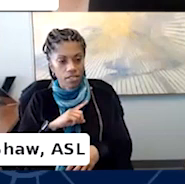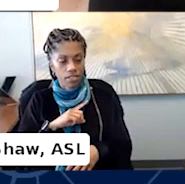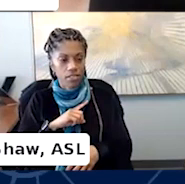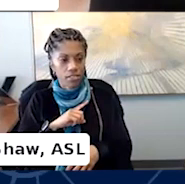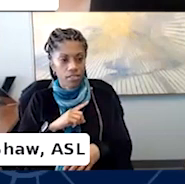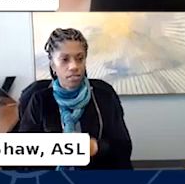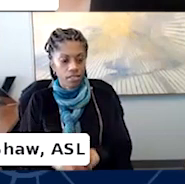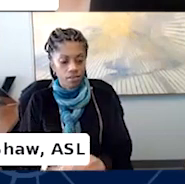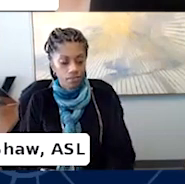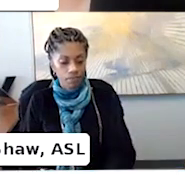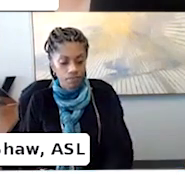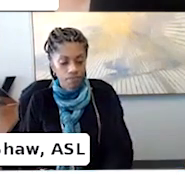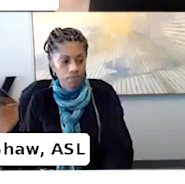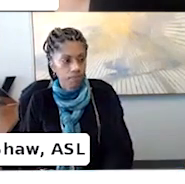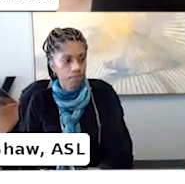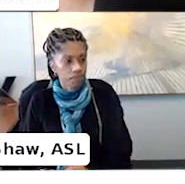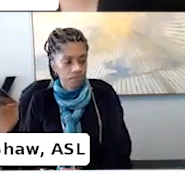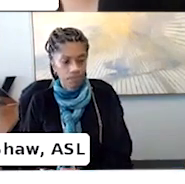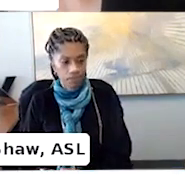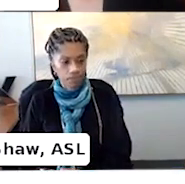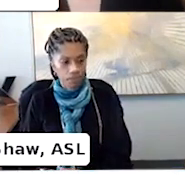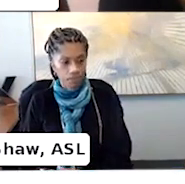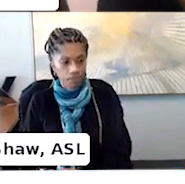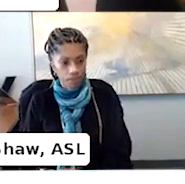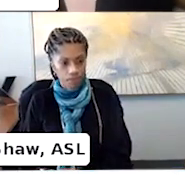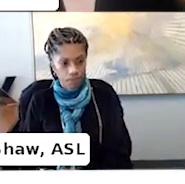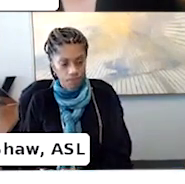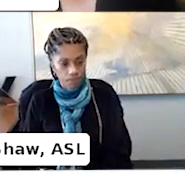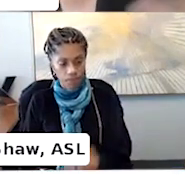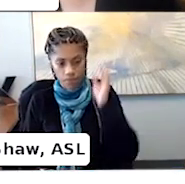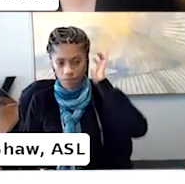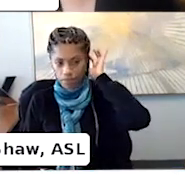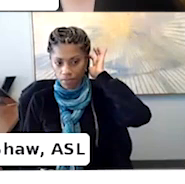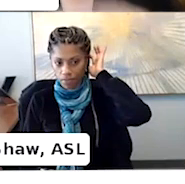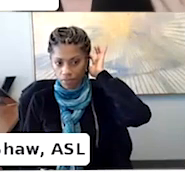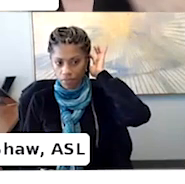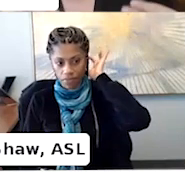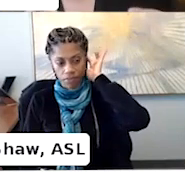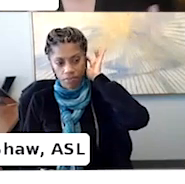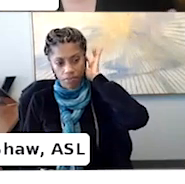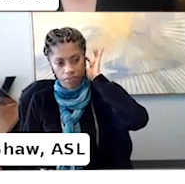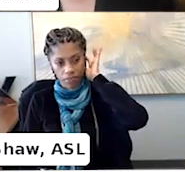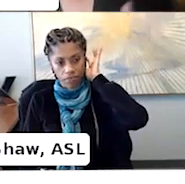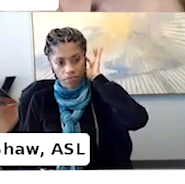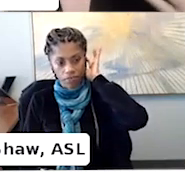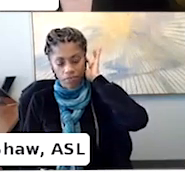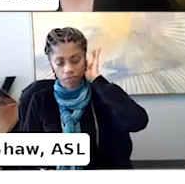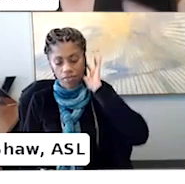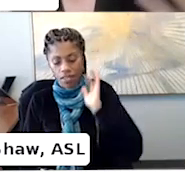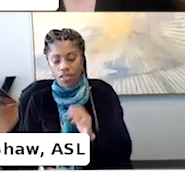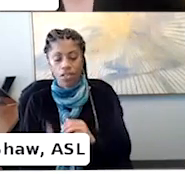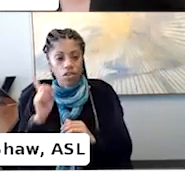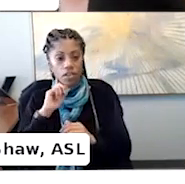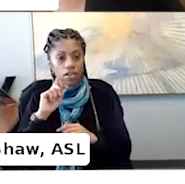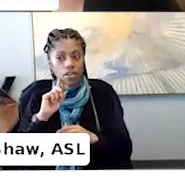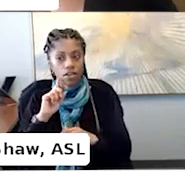Oh, I'm just getting my slides going here again. Talk about the need for us to be very present, to take time